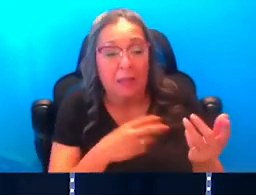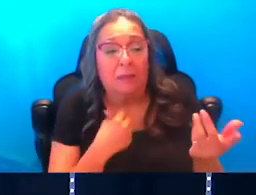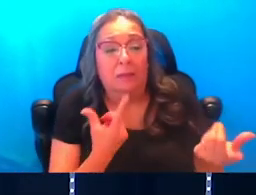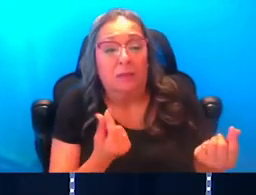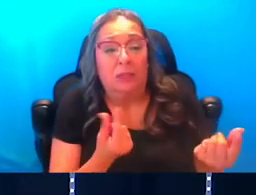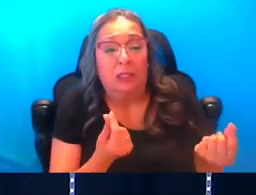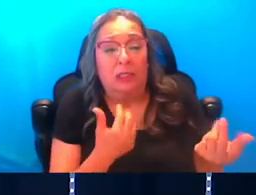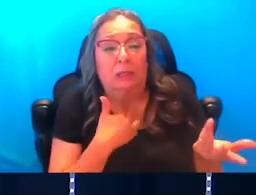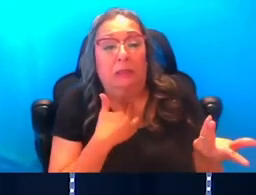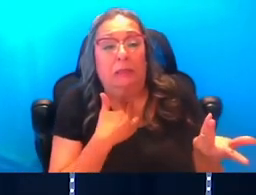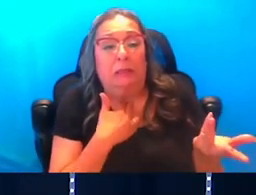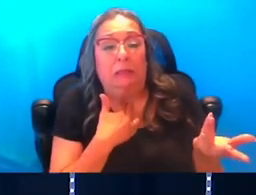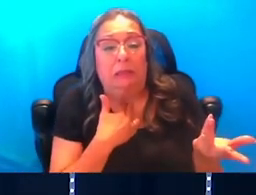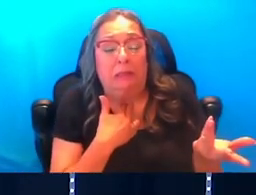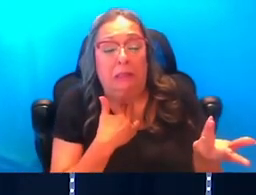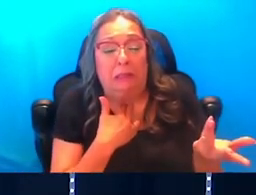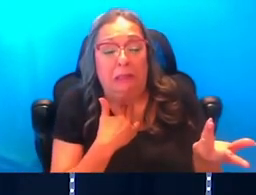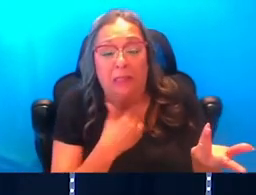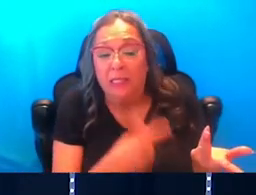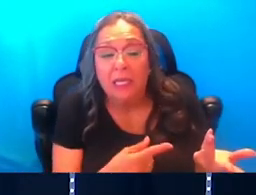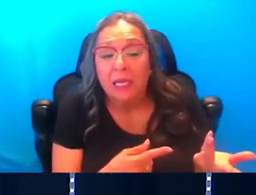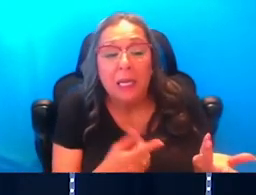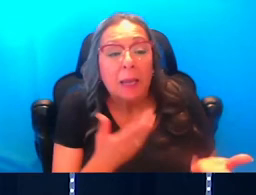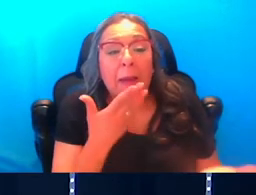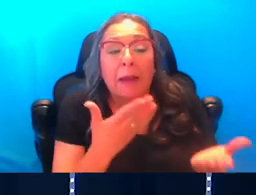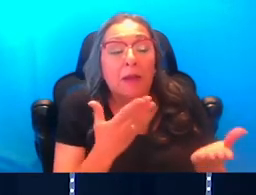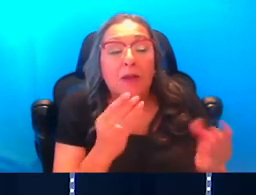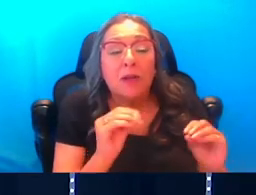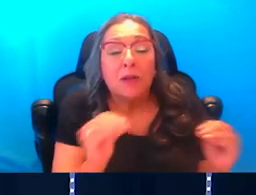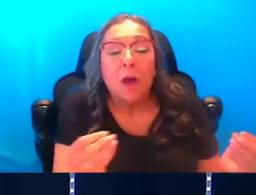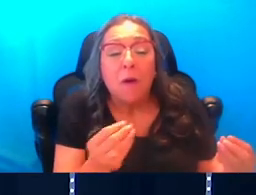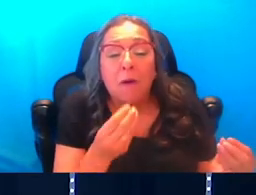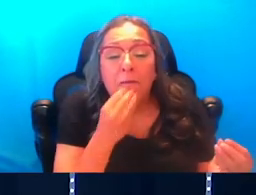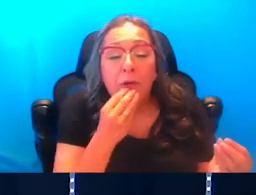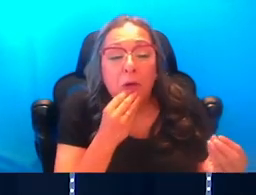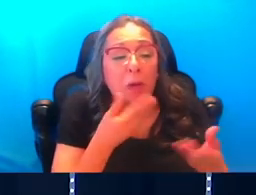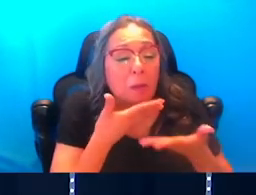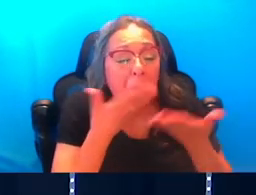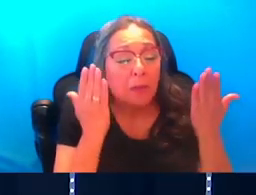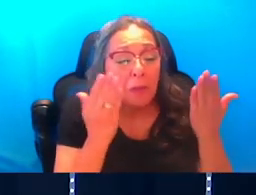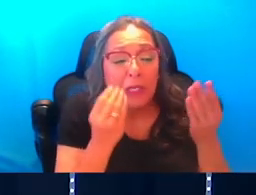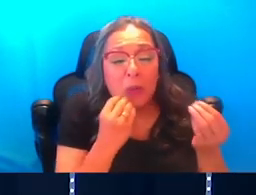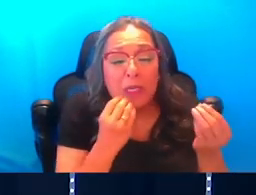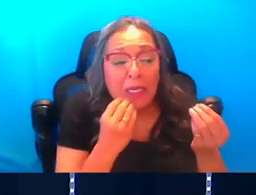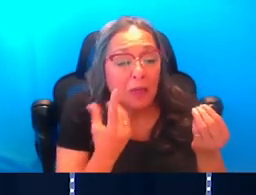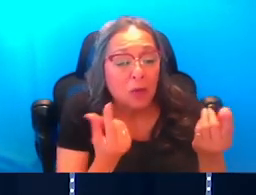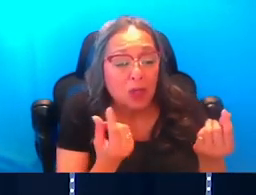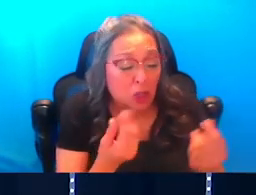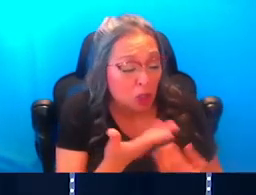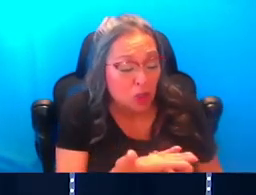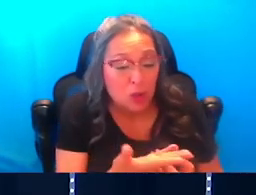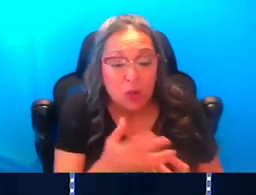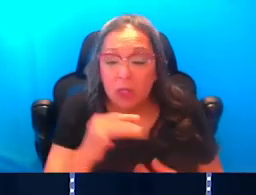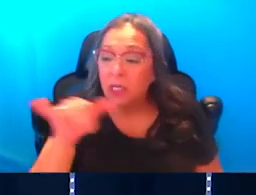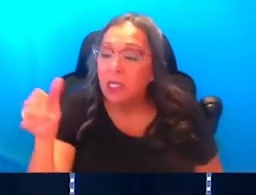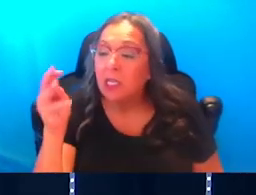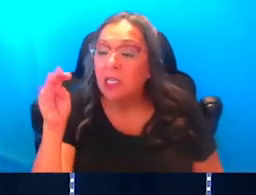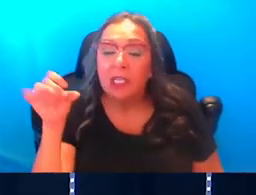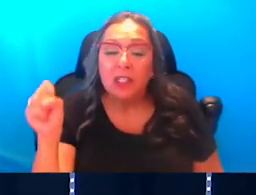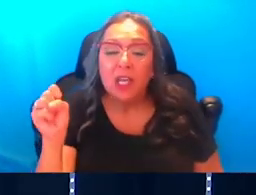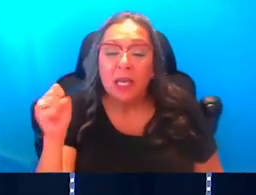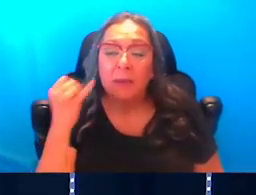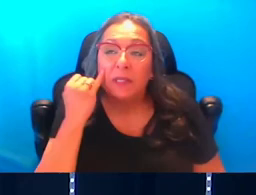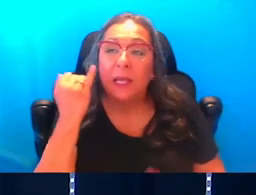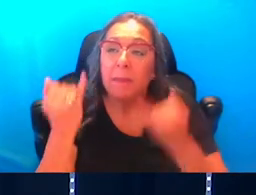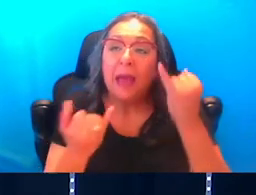hitting you with. This guy may not have another meal to eat. What are you going to do with this guy? And James imagines a Christian in the